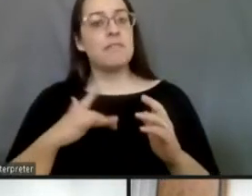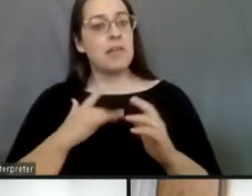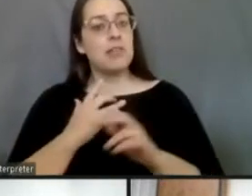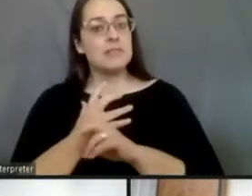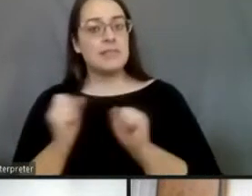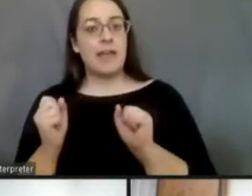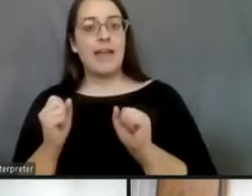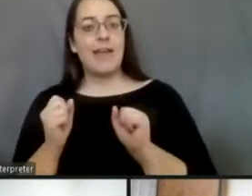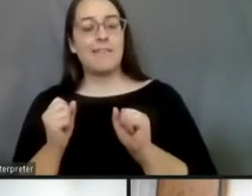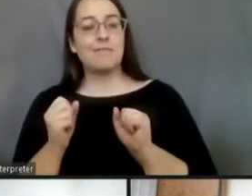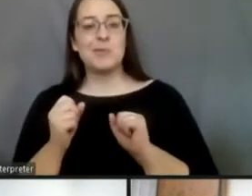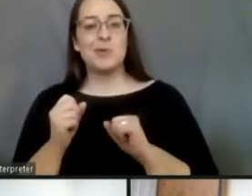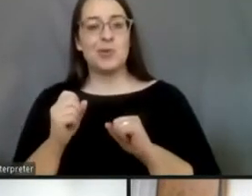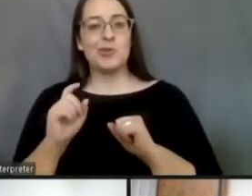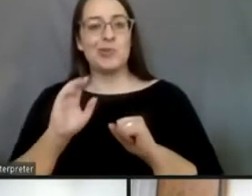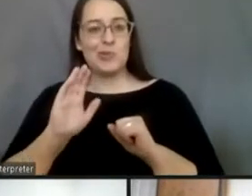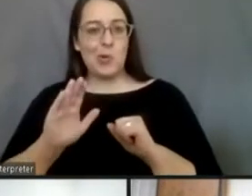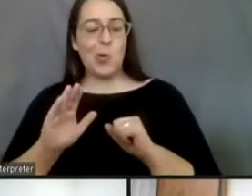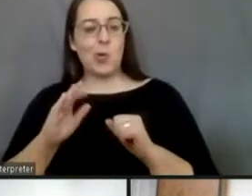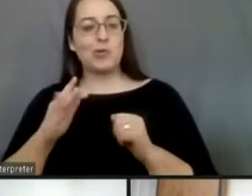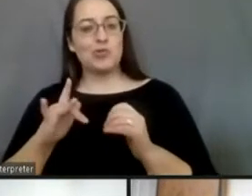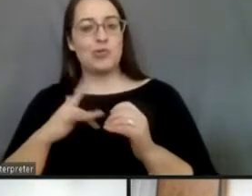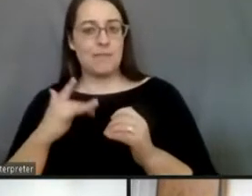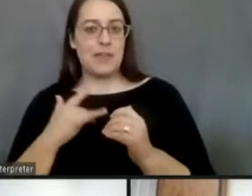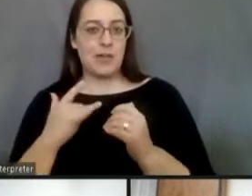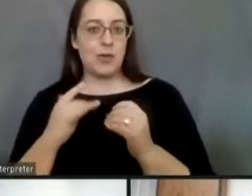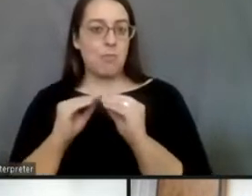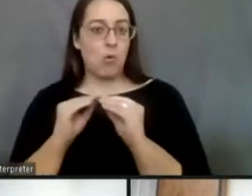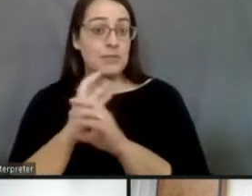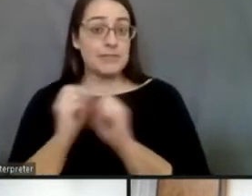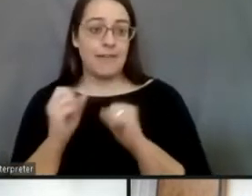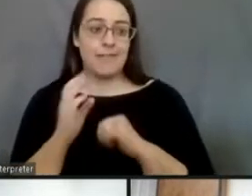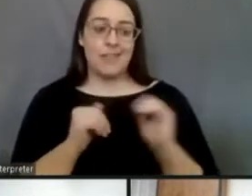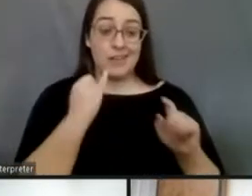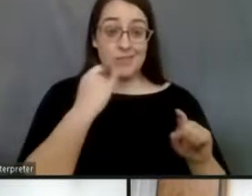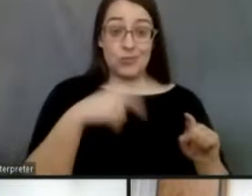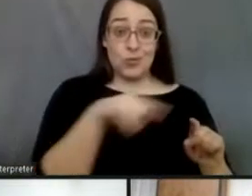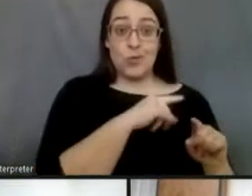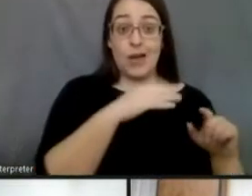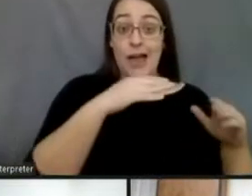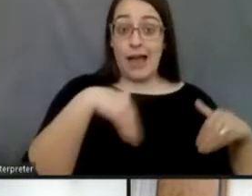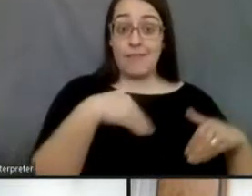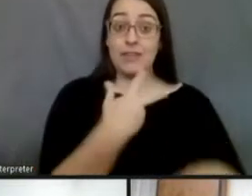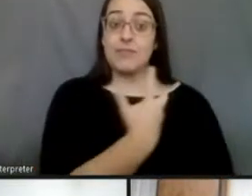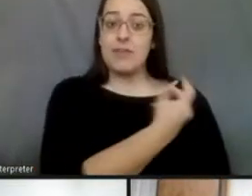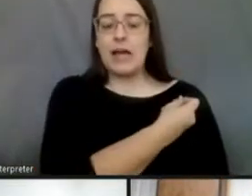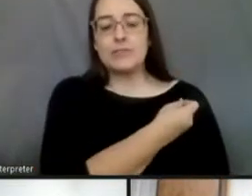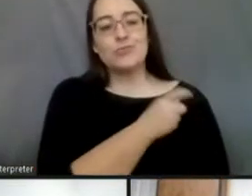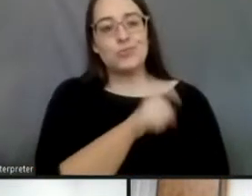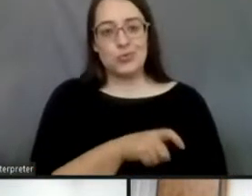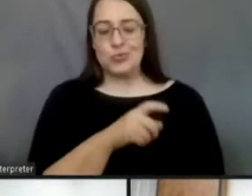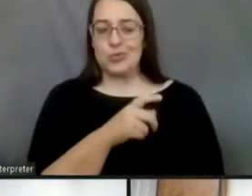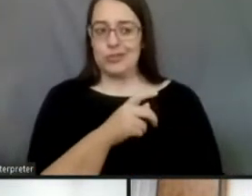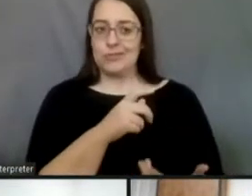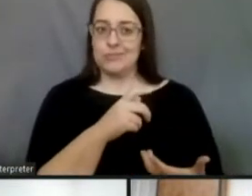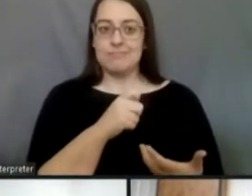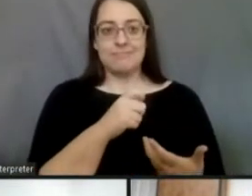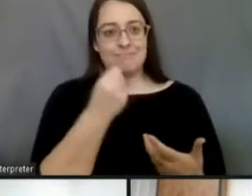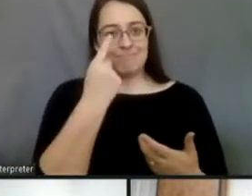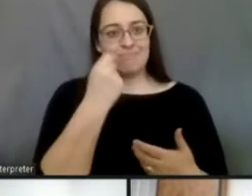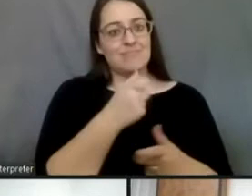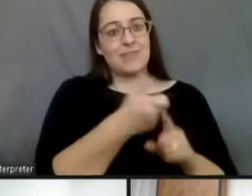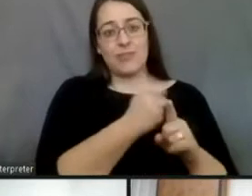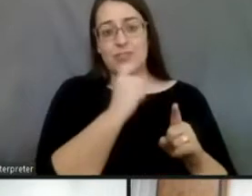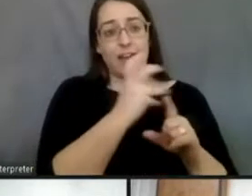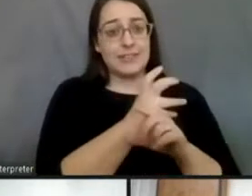when you've not been vaccinated. And again, I think that this is my commentary and my feedback, but I